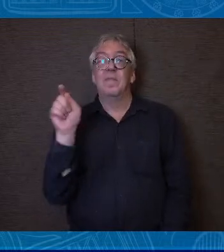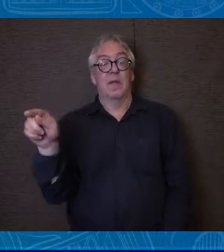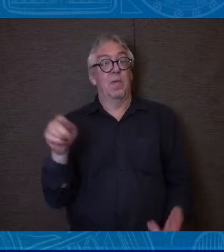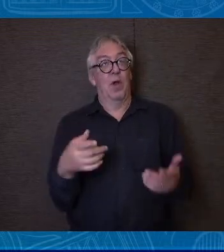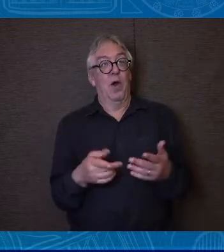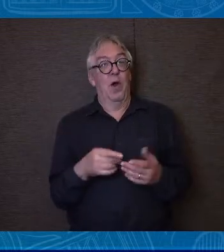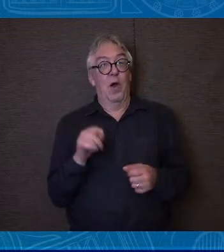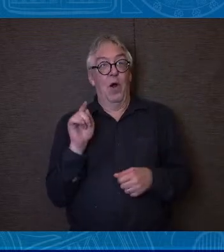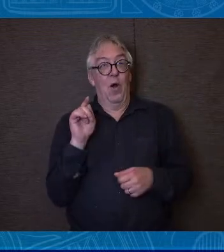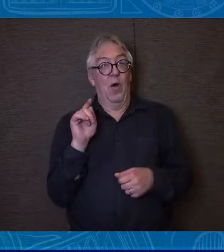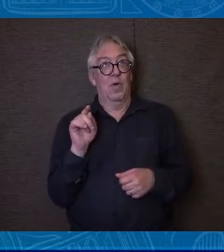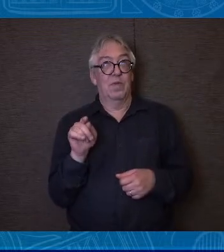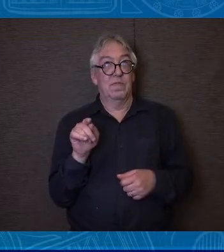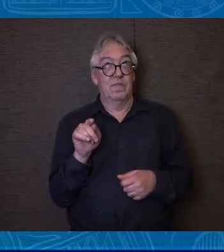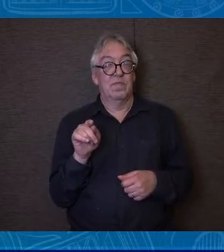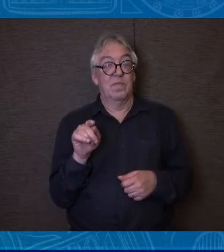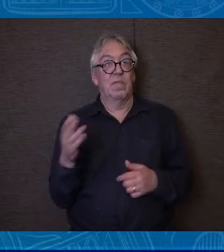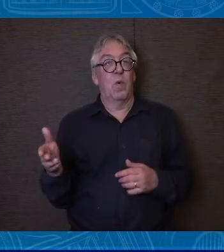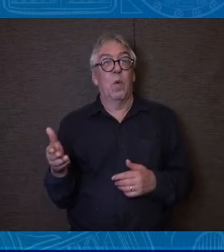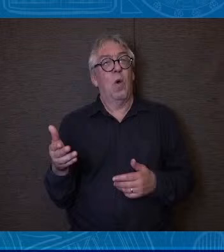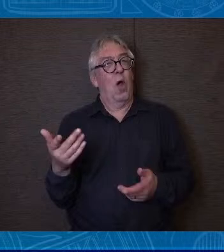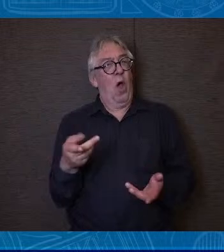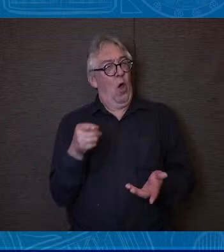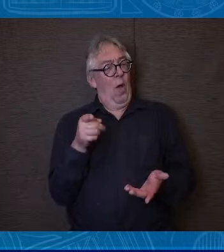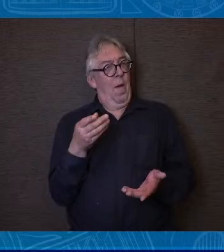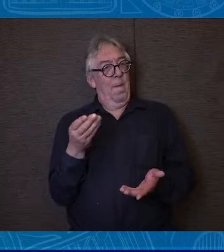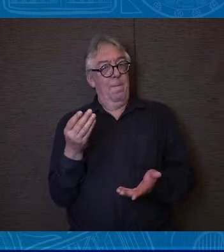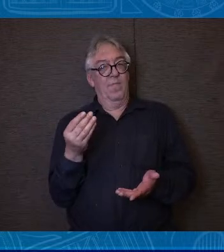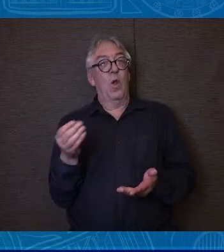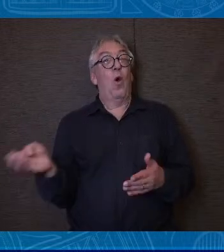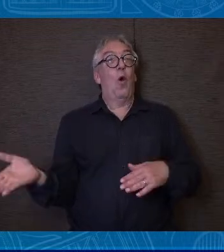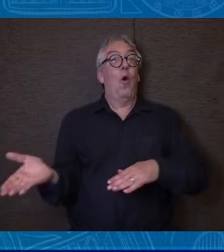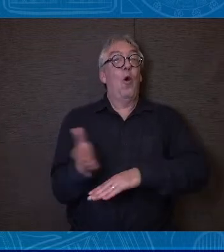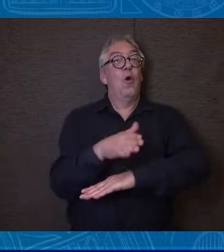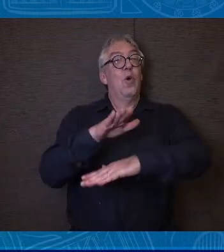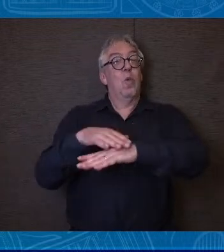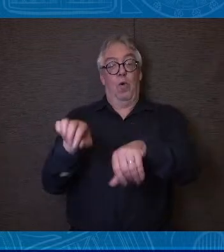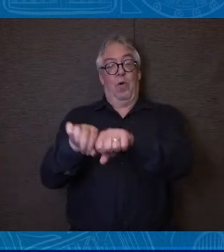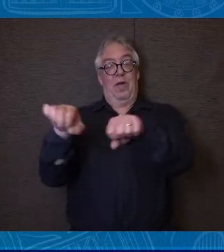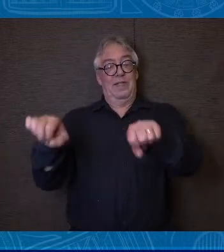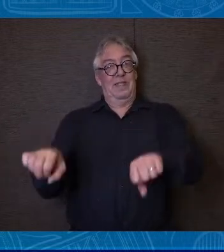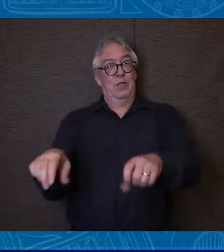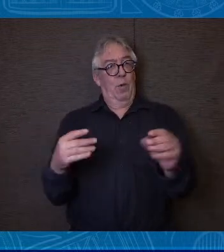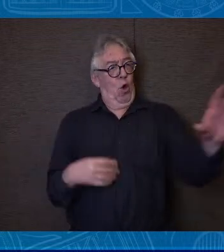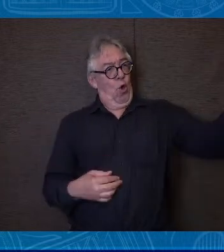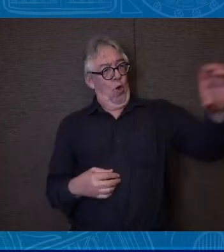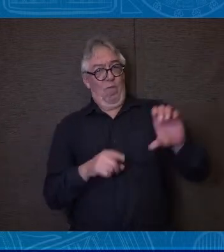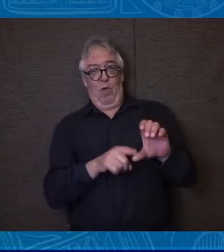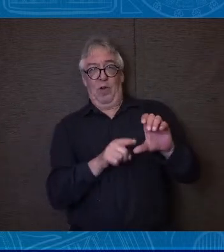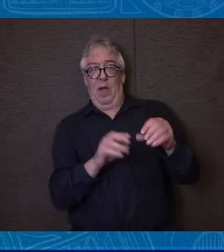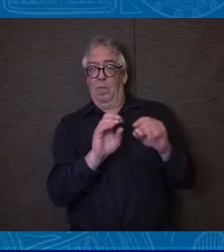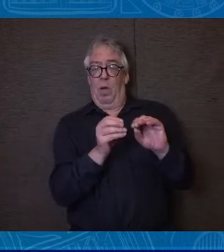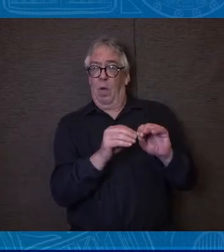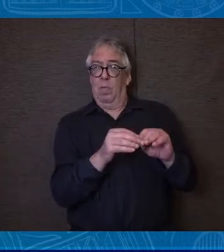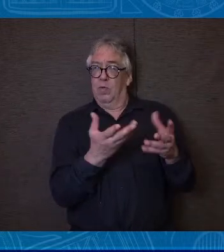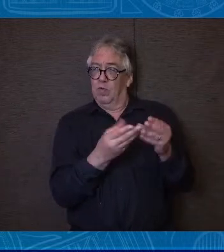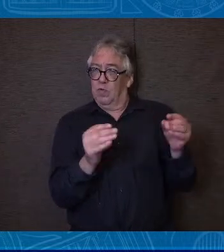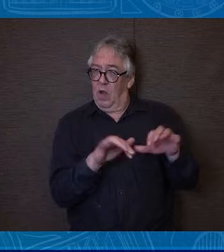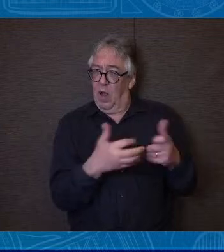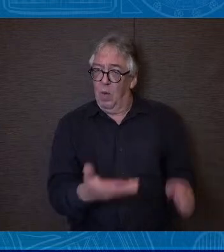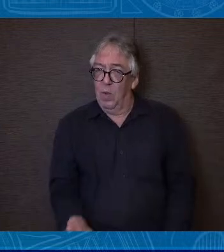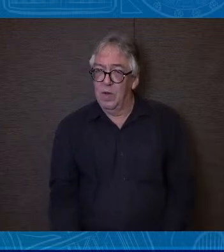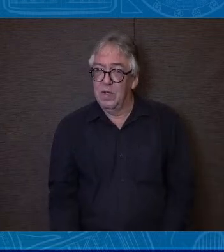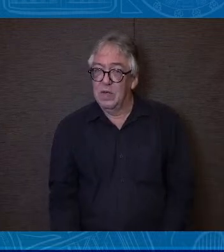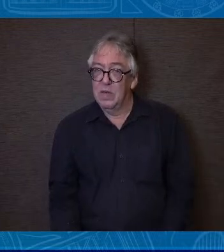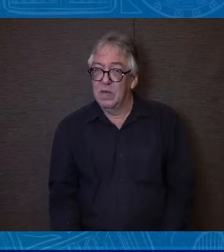funders in financing early warning systems, and how can these challenges be addressed? And also, how can funders ensure